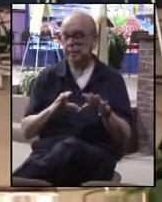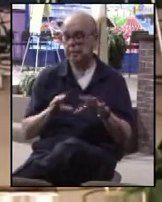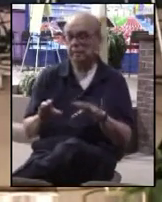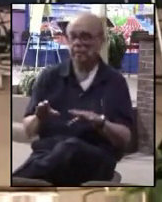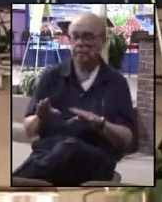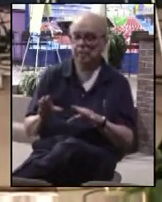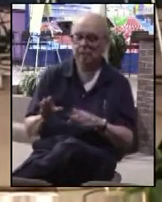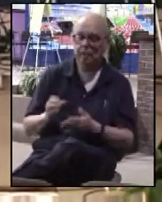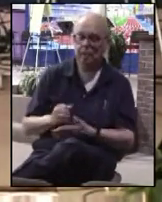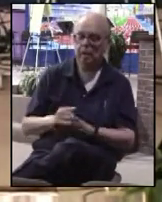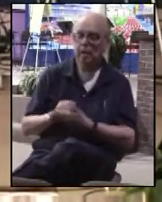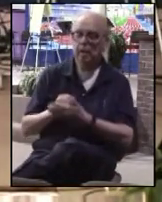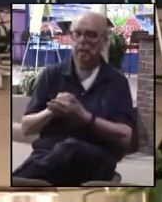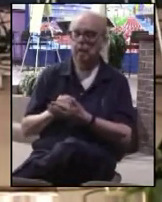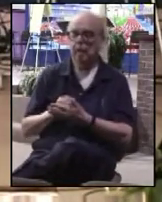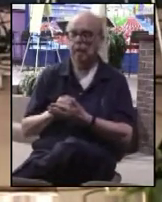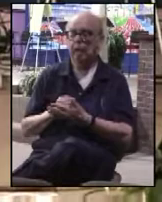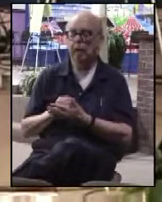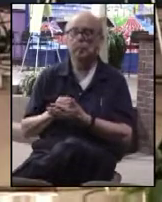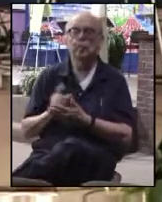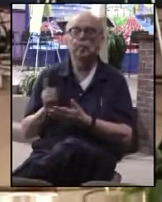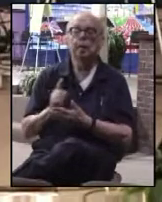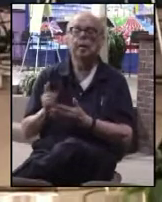to help in the community